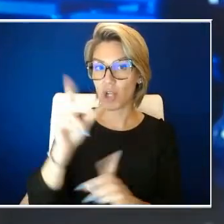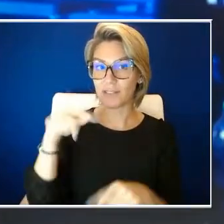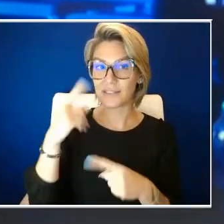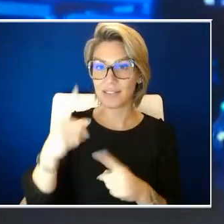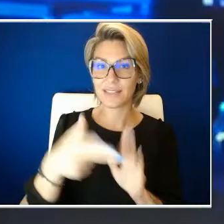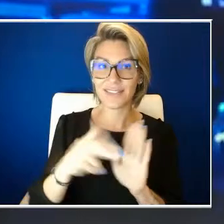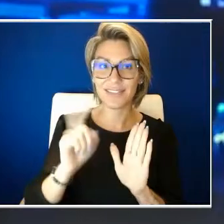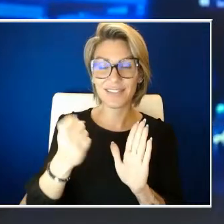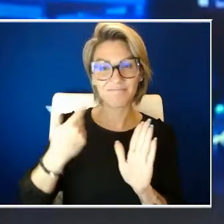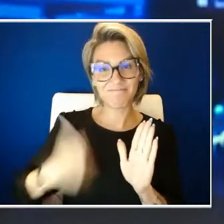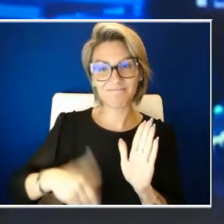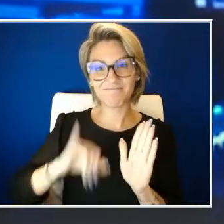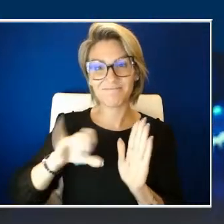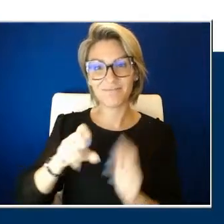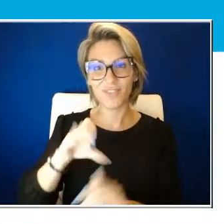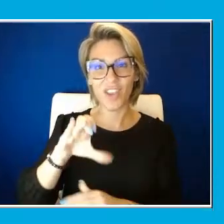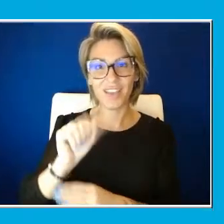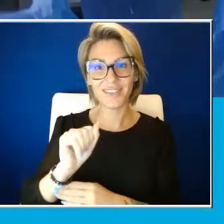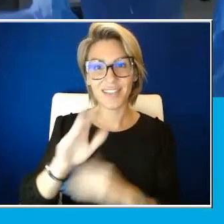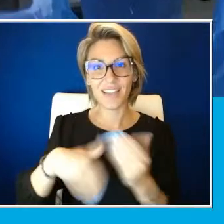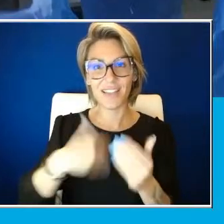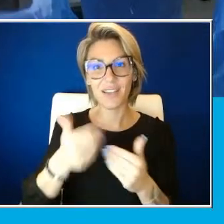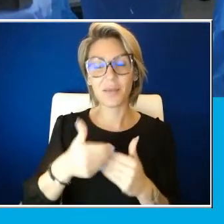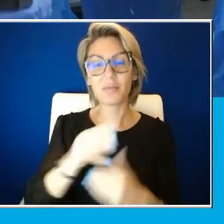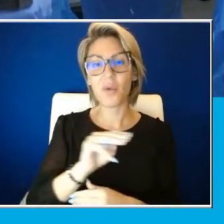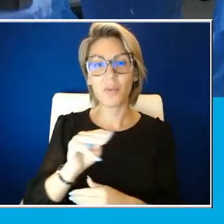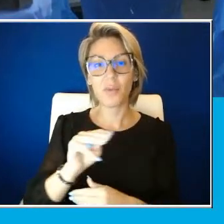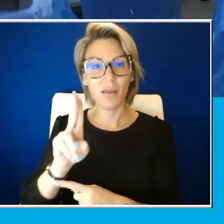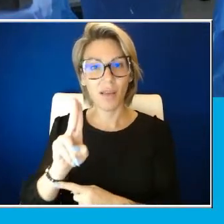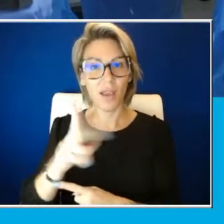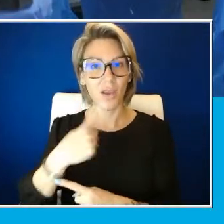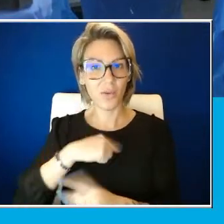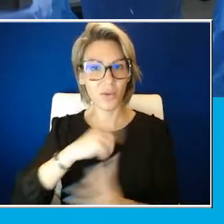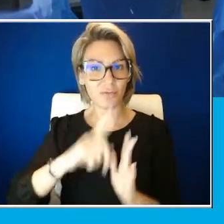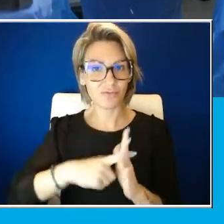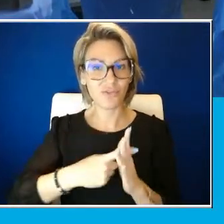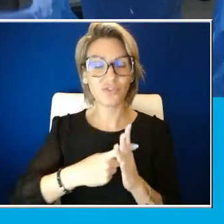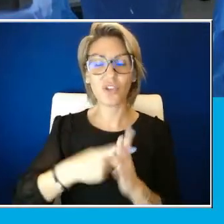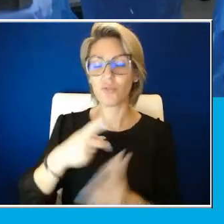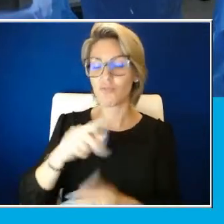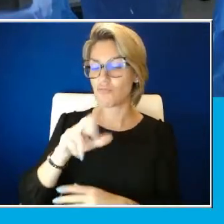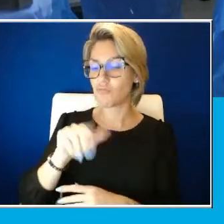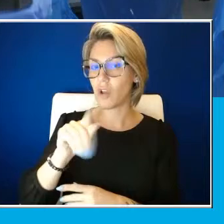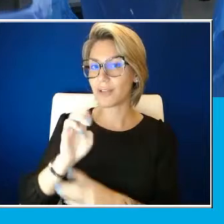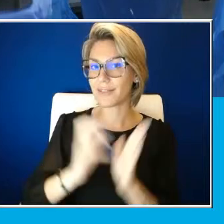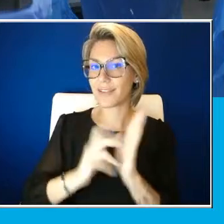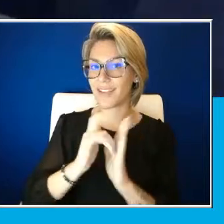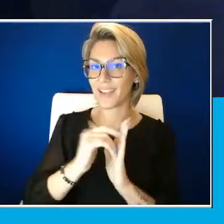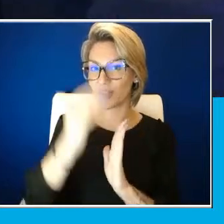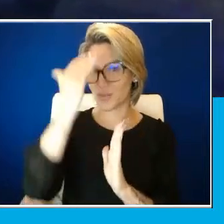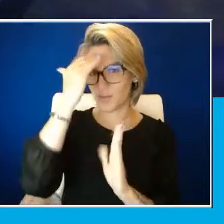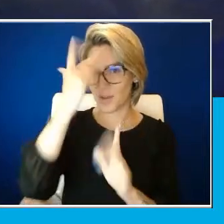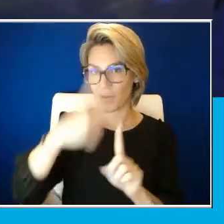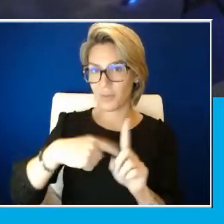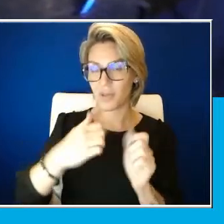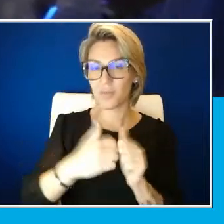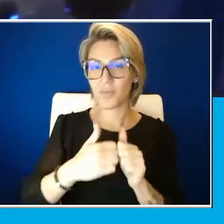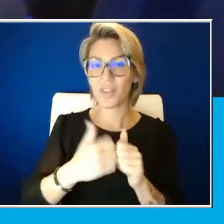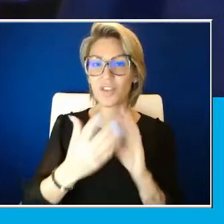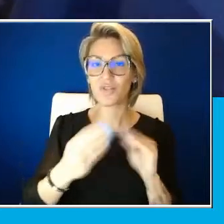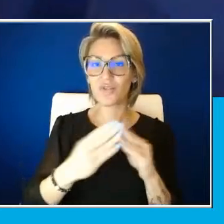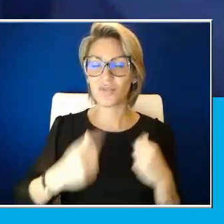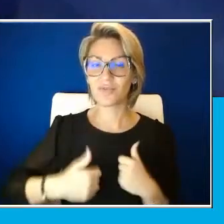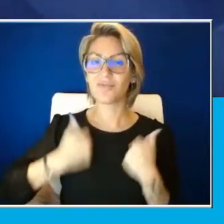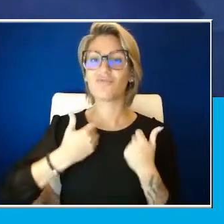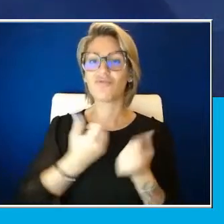Jessica Lovell on the next Morning Medical Update. We kick off Prostate Cancer Awareness Month with a story of survival, the options given